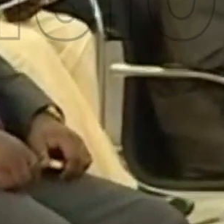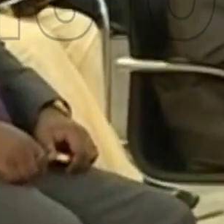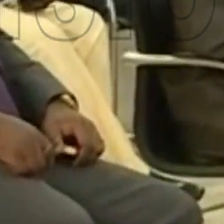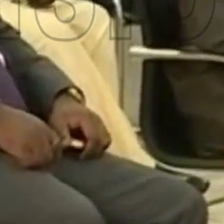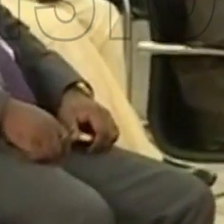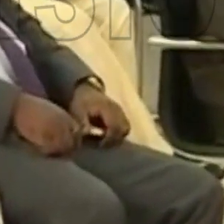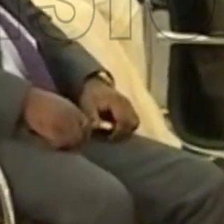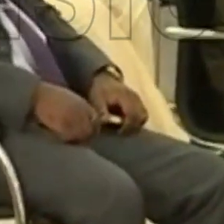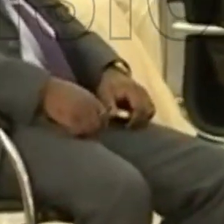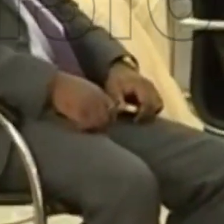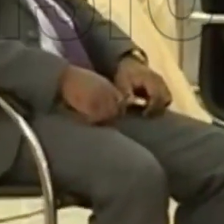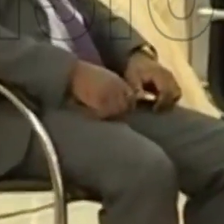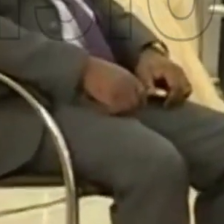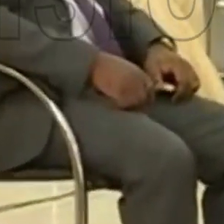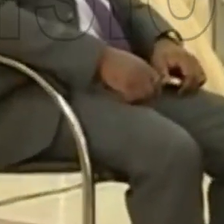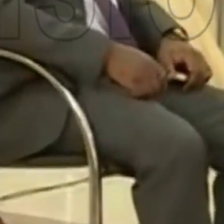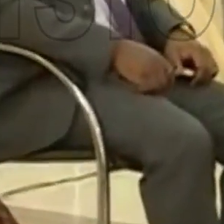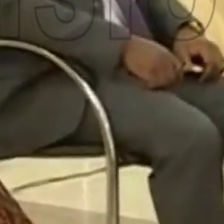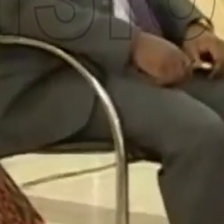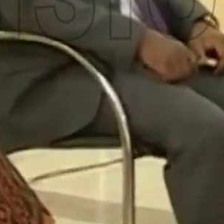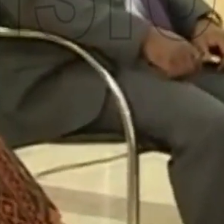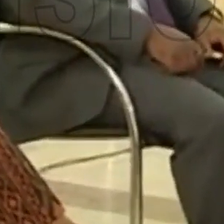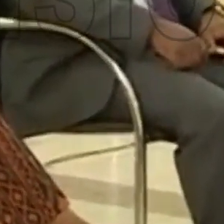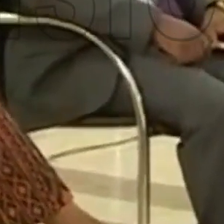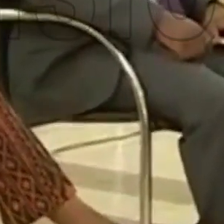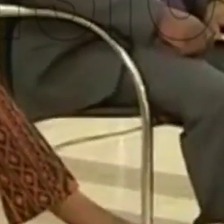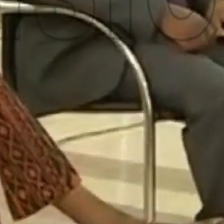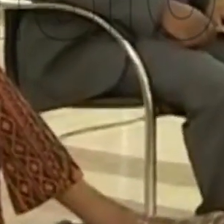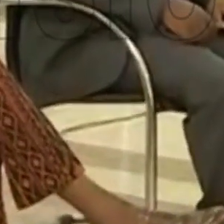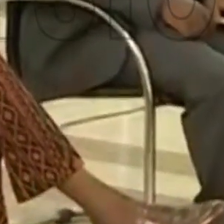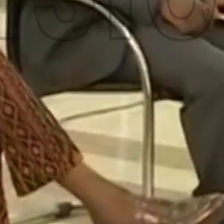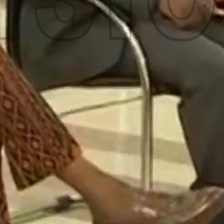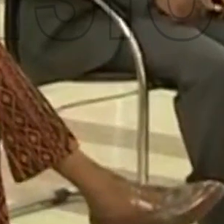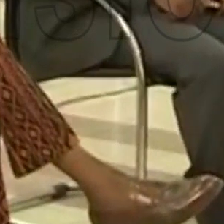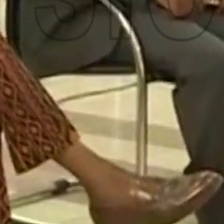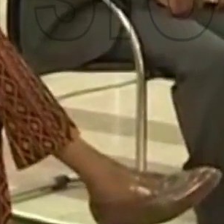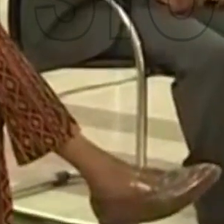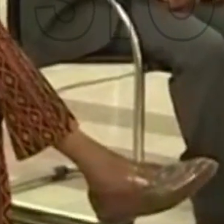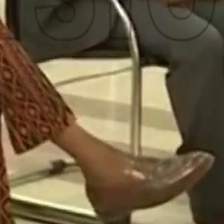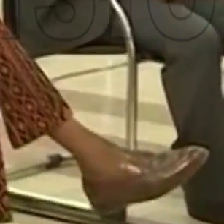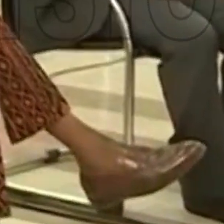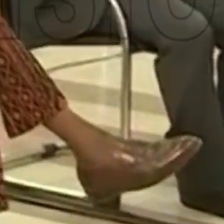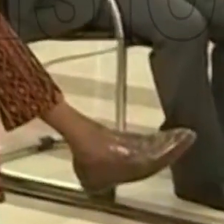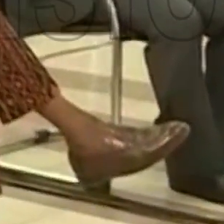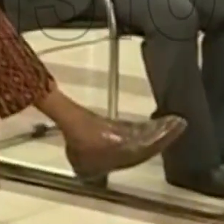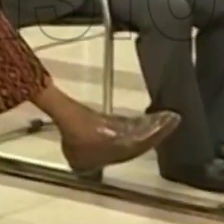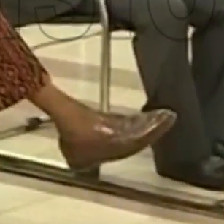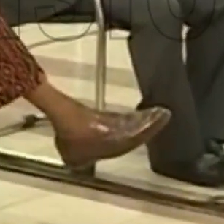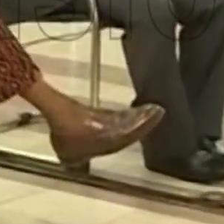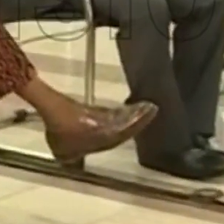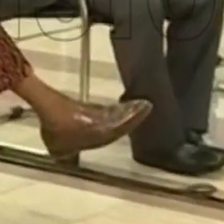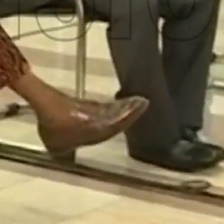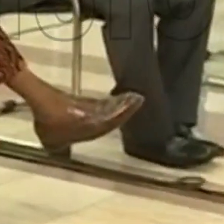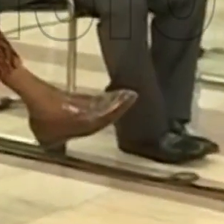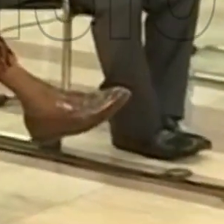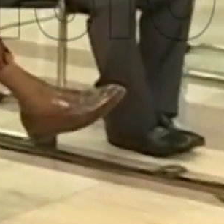again. They must ensure physical distancing, stay 2 meters apart within classrooms, dining